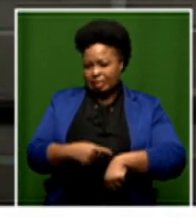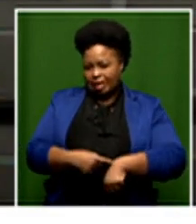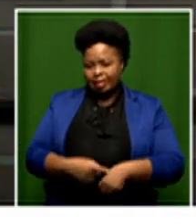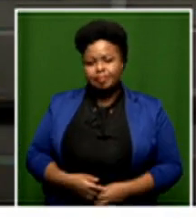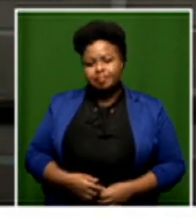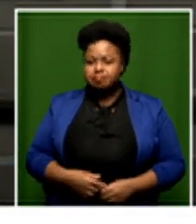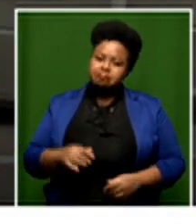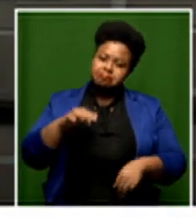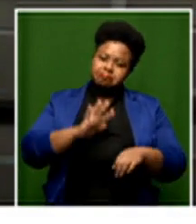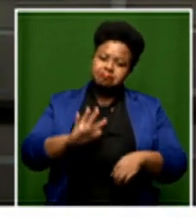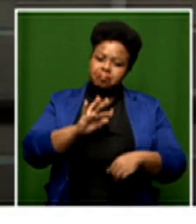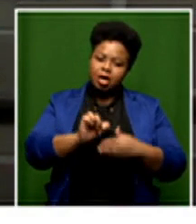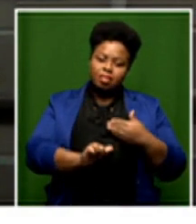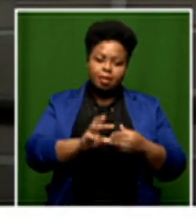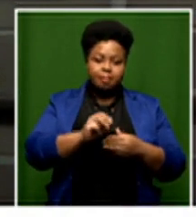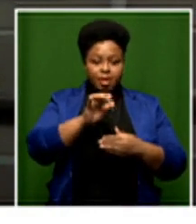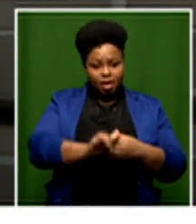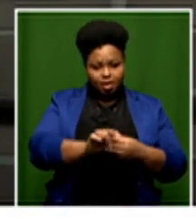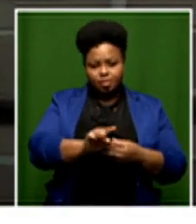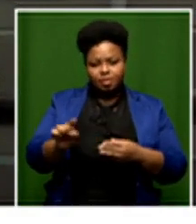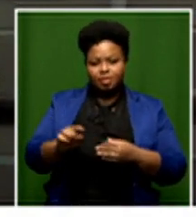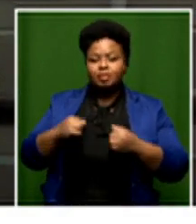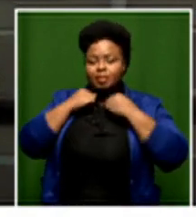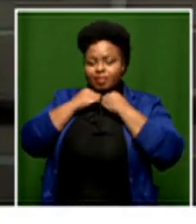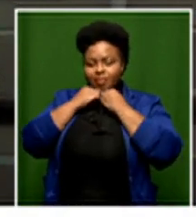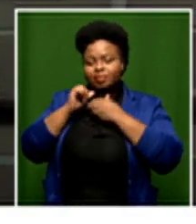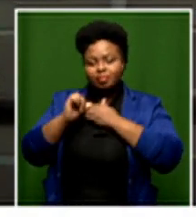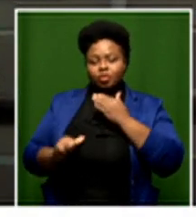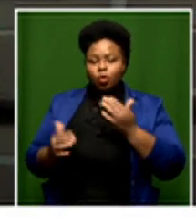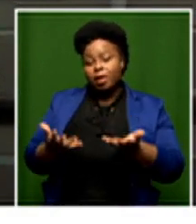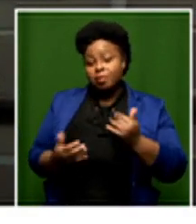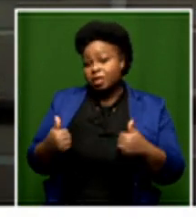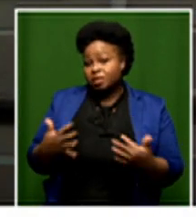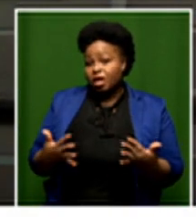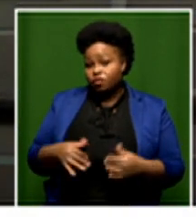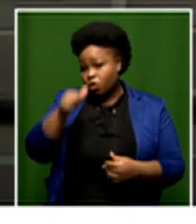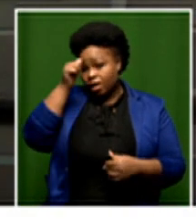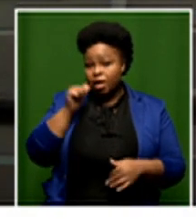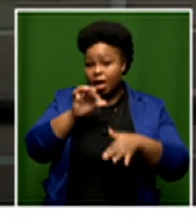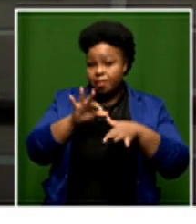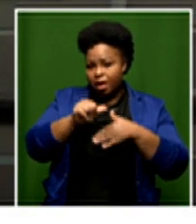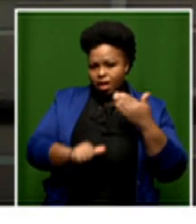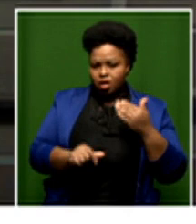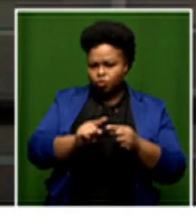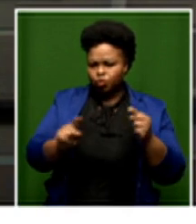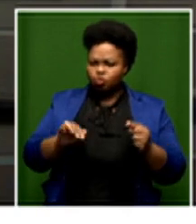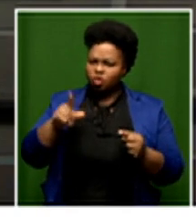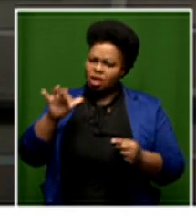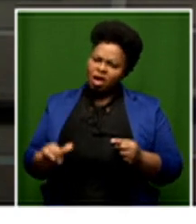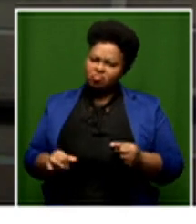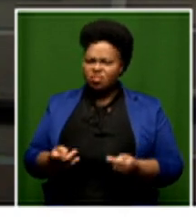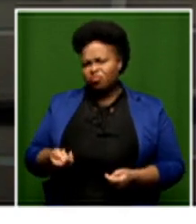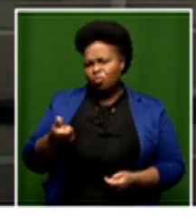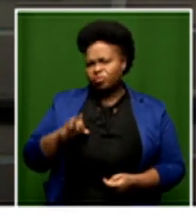around between May and August, although it can start as early as April or as late as July and lasts for around